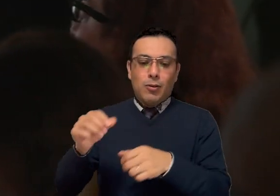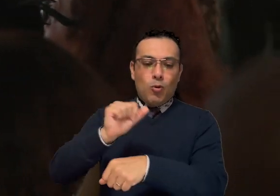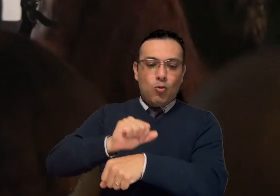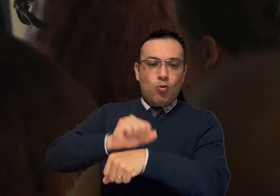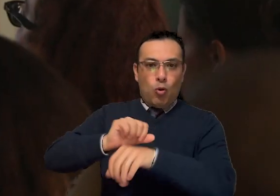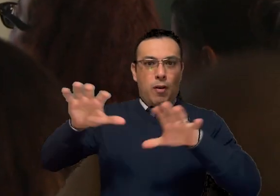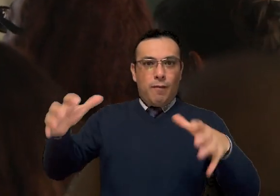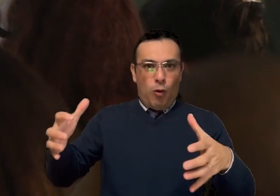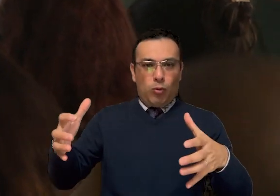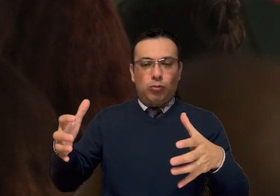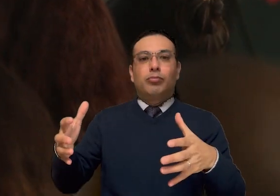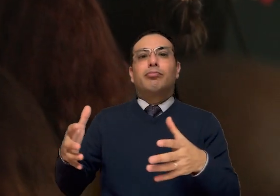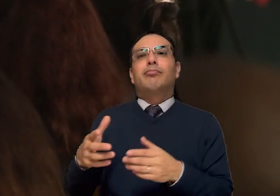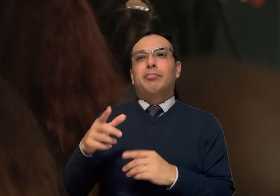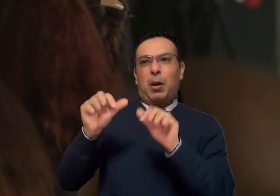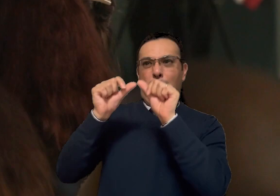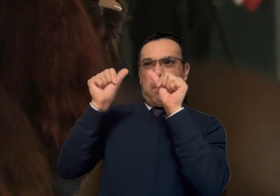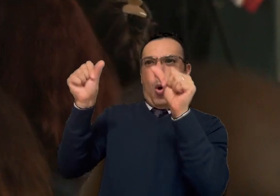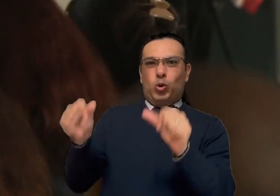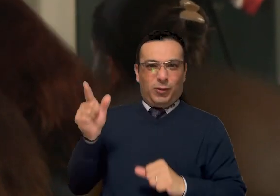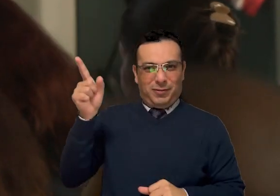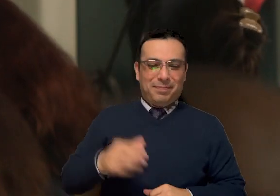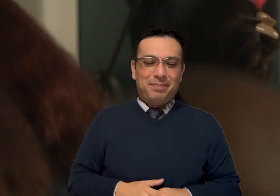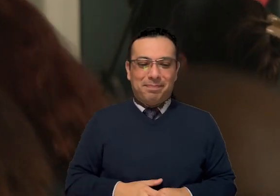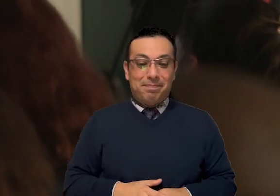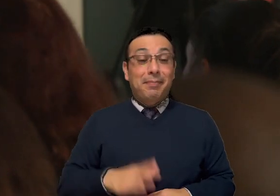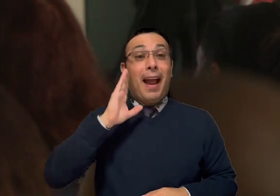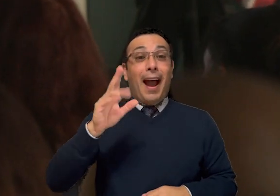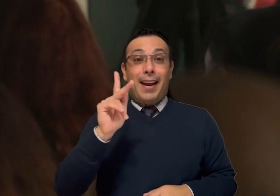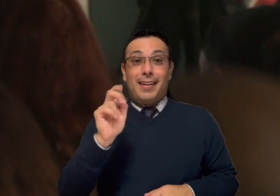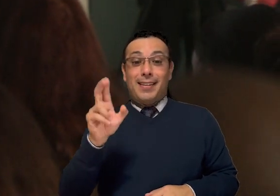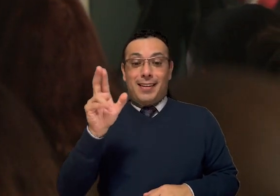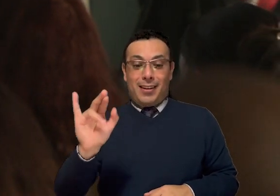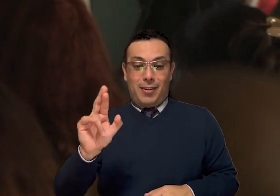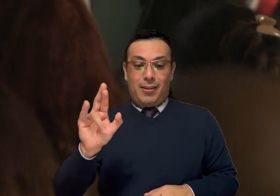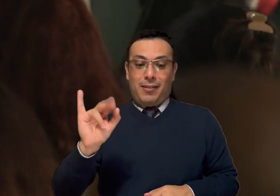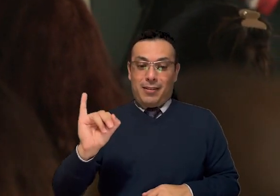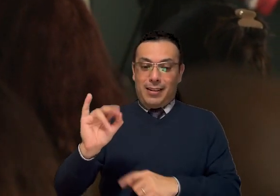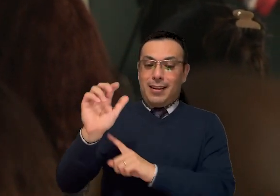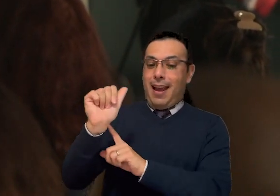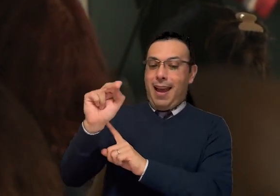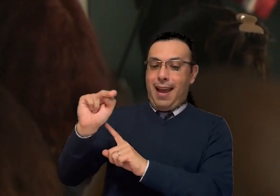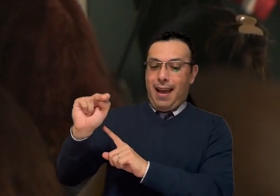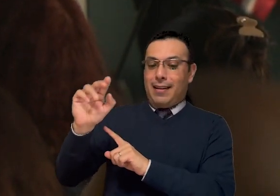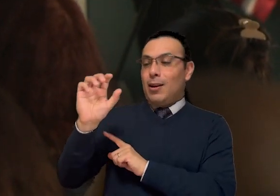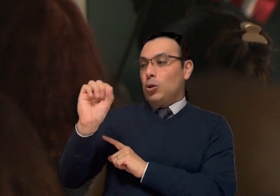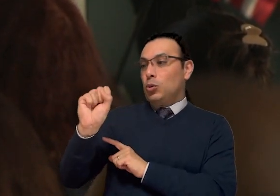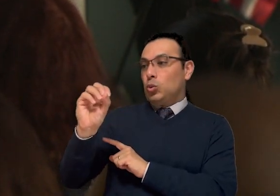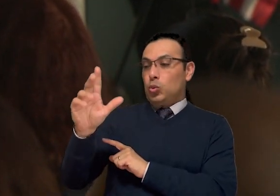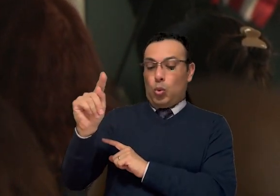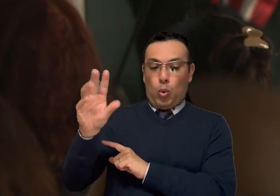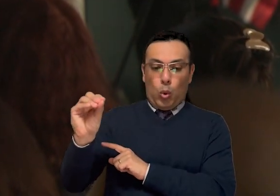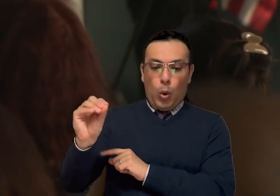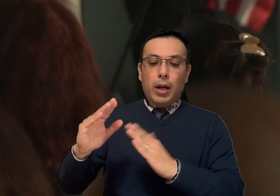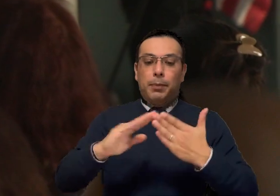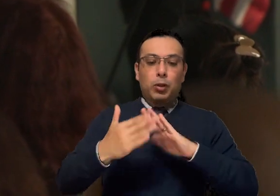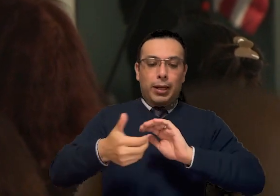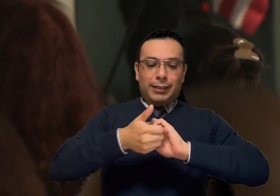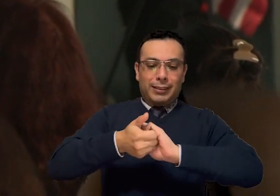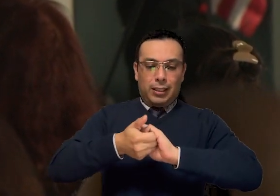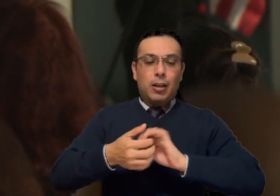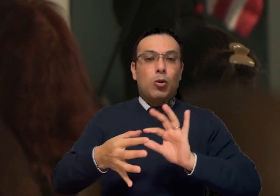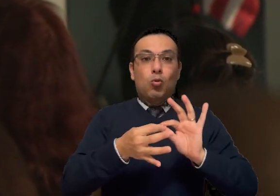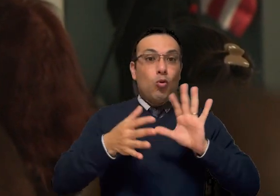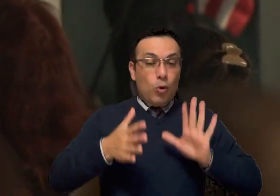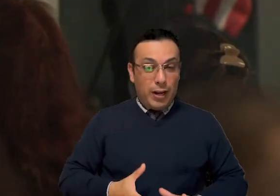Hi everyone, Carrie Ann Soto. I'm a community engagement coordinator here on this project. I'm also a lifelong Long Islander. You'll find me floating